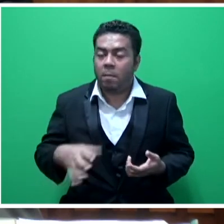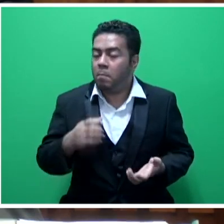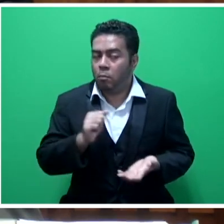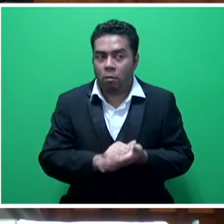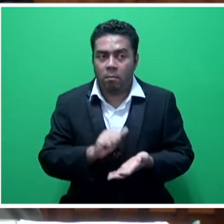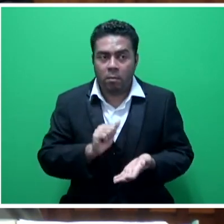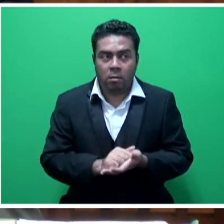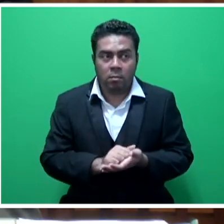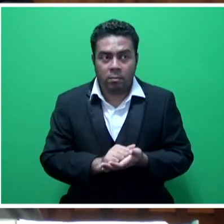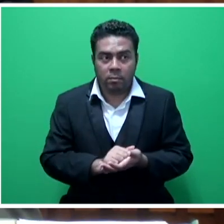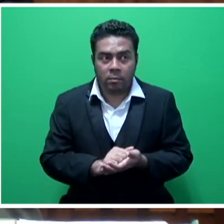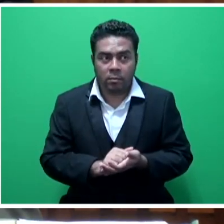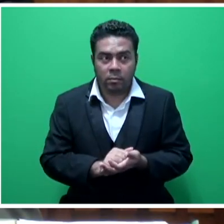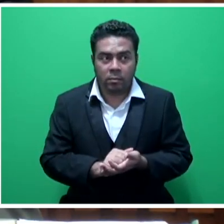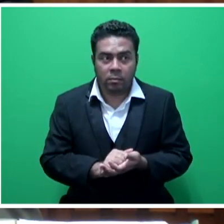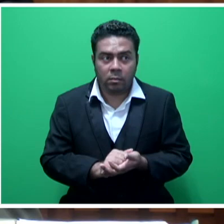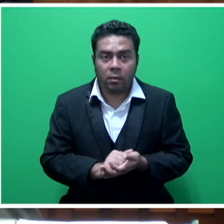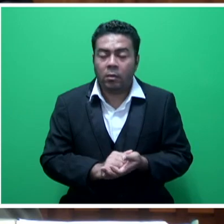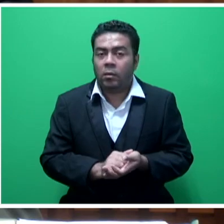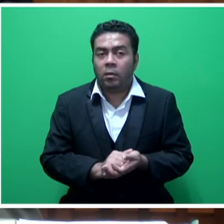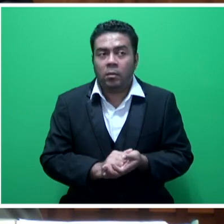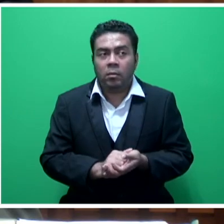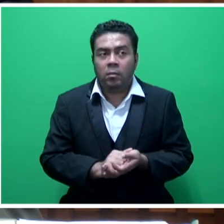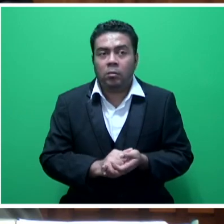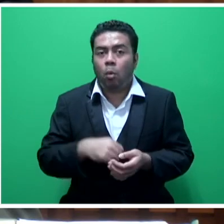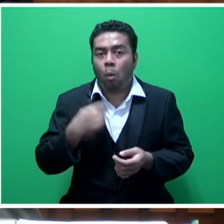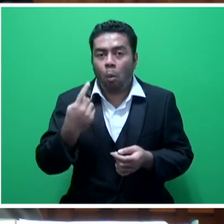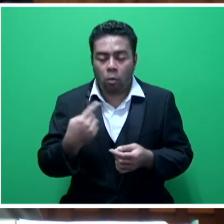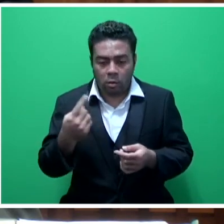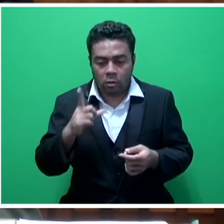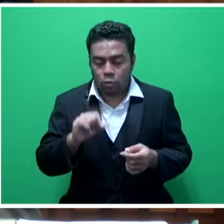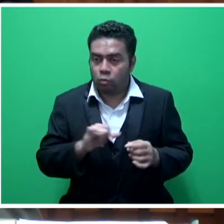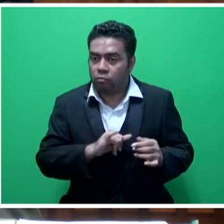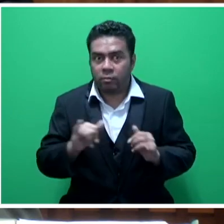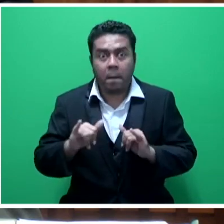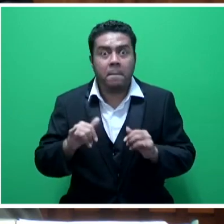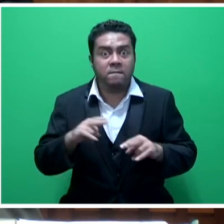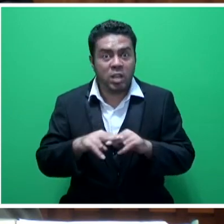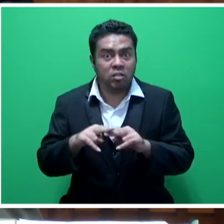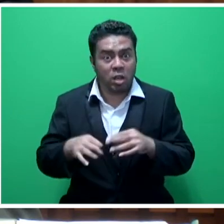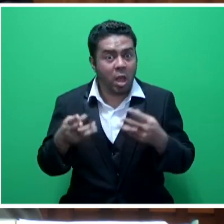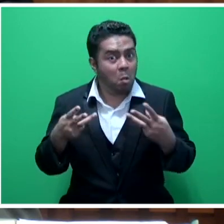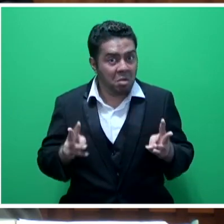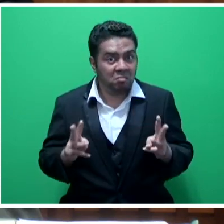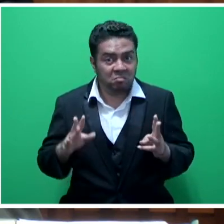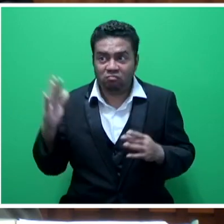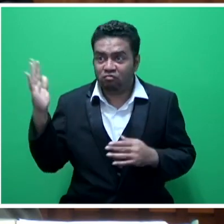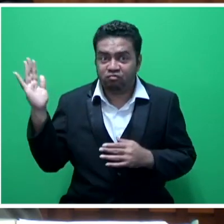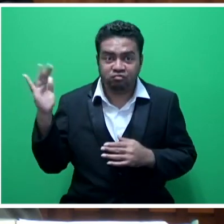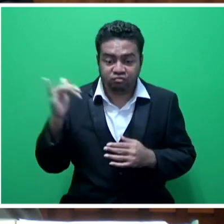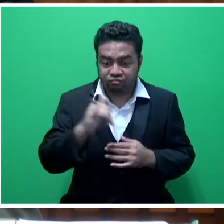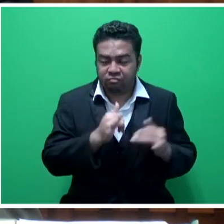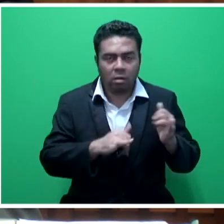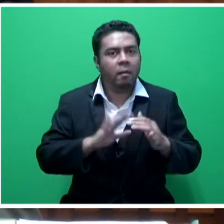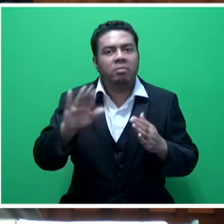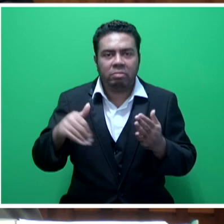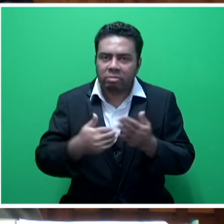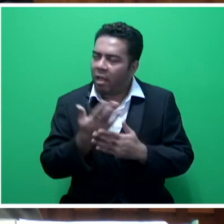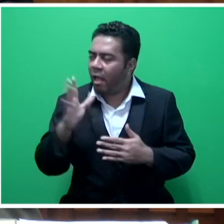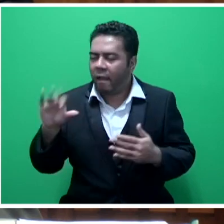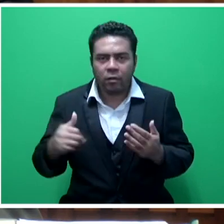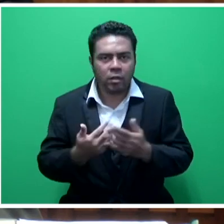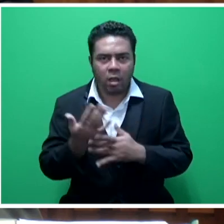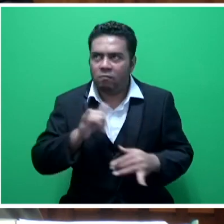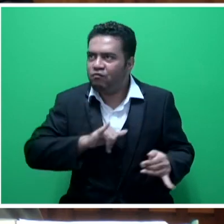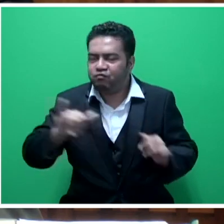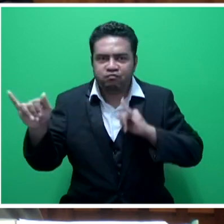airlines who may only run regular routes in the peak season. Unlike Fiji Airways, which operates on a daily basis, generating much